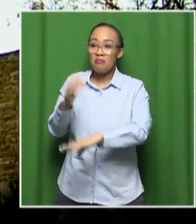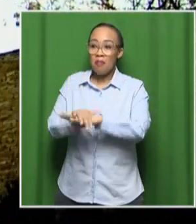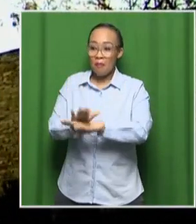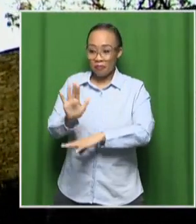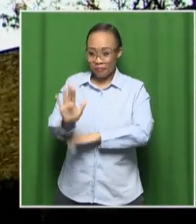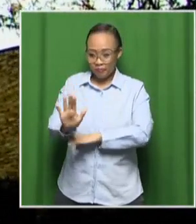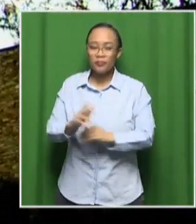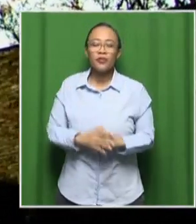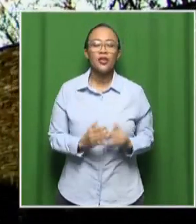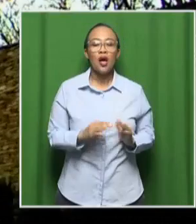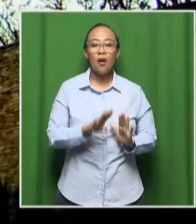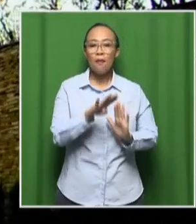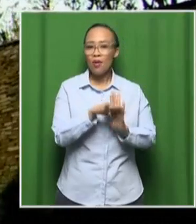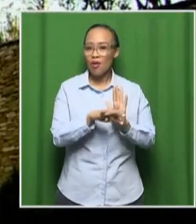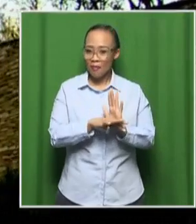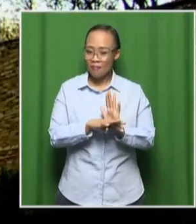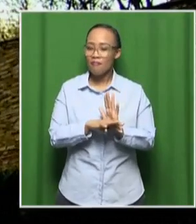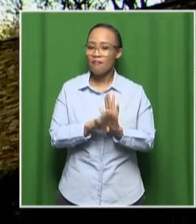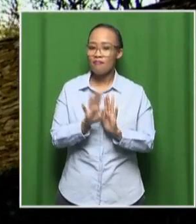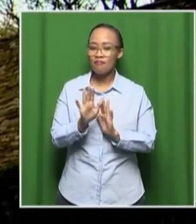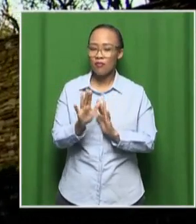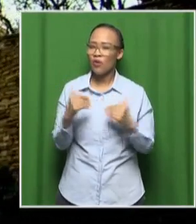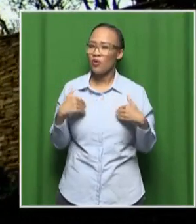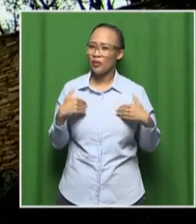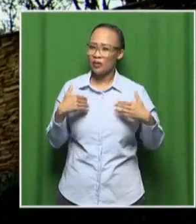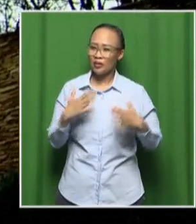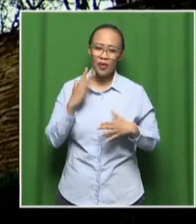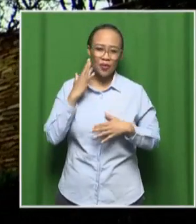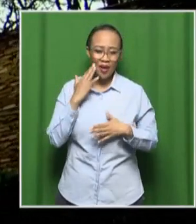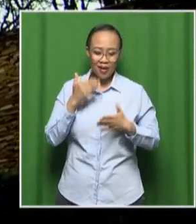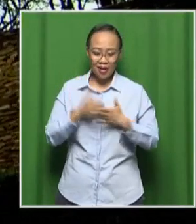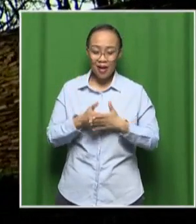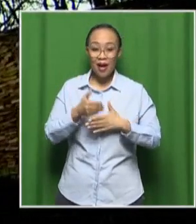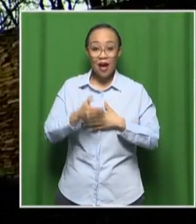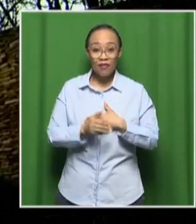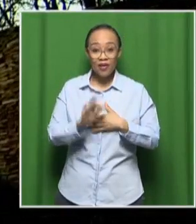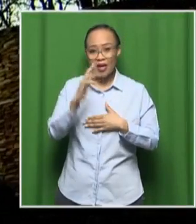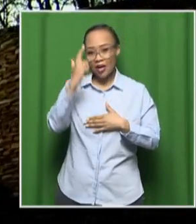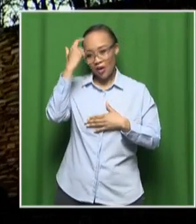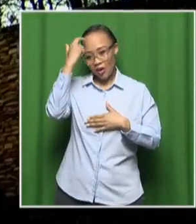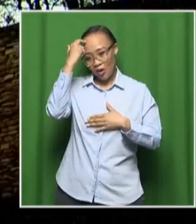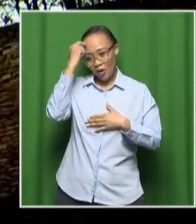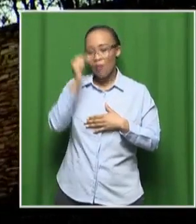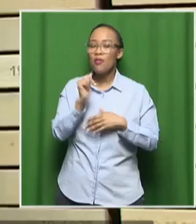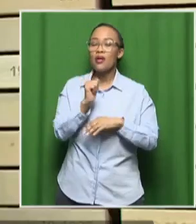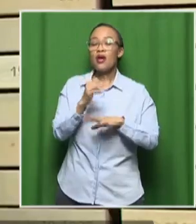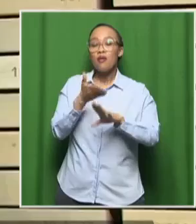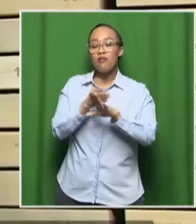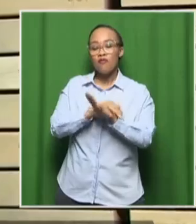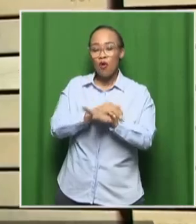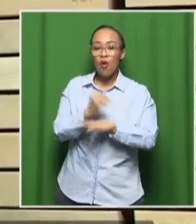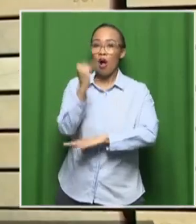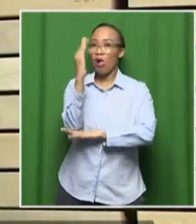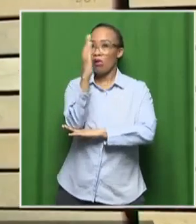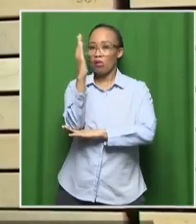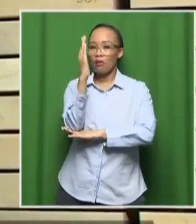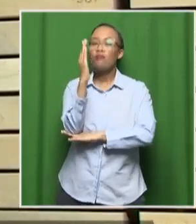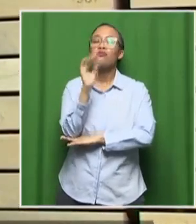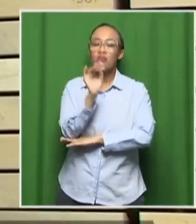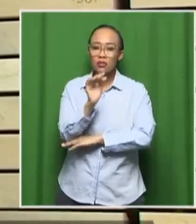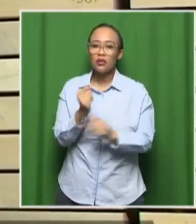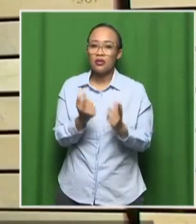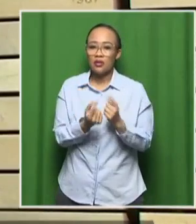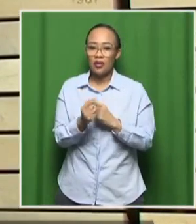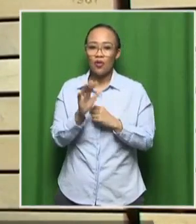the program, as I mentioned, kickstarts just after 9 o'clock. It should be done just before midday. We'll continue to bring you rolling coverage here